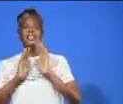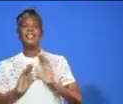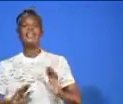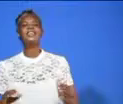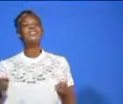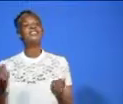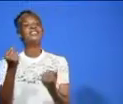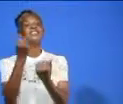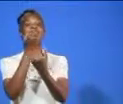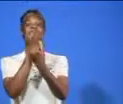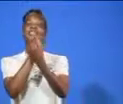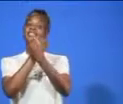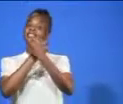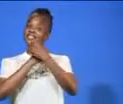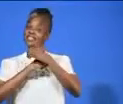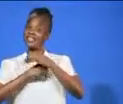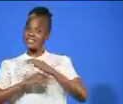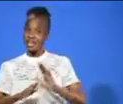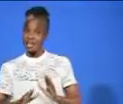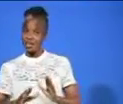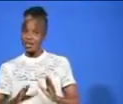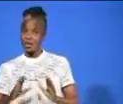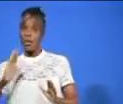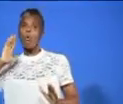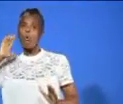Savior, thou wilt guide us